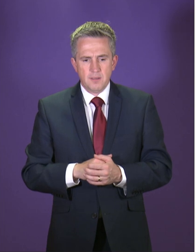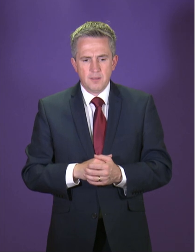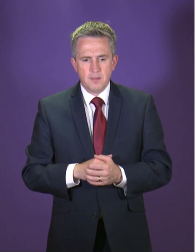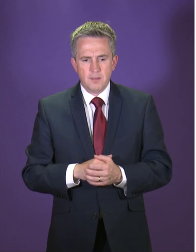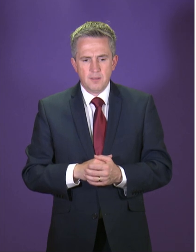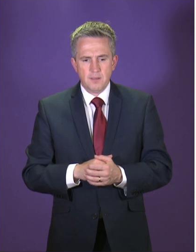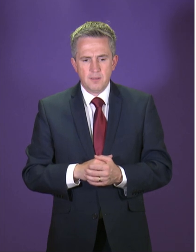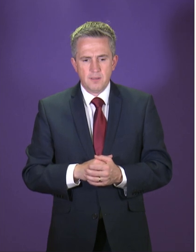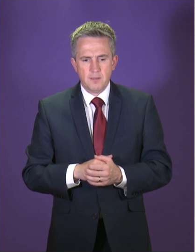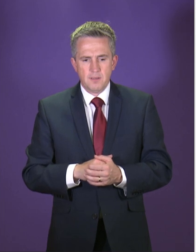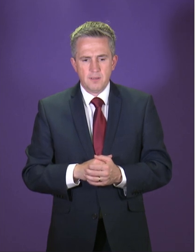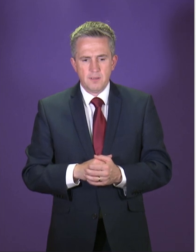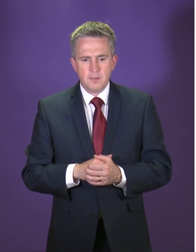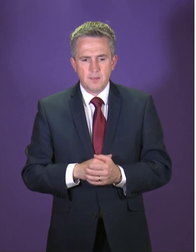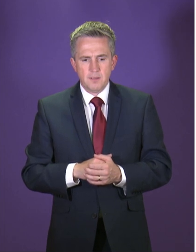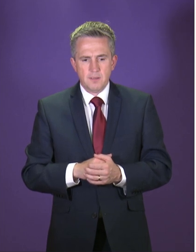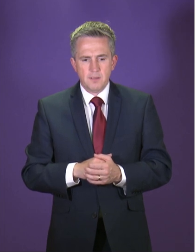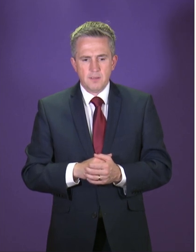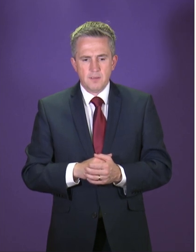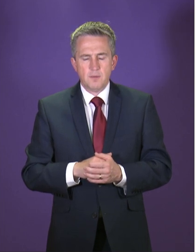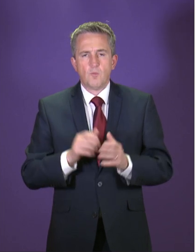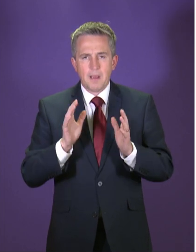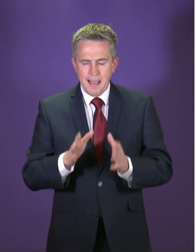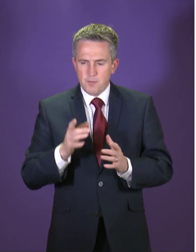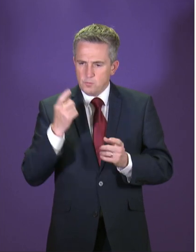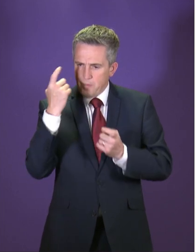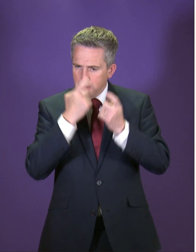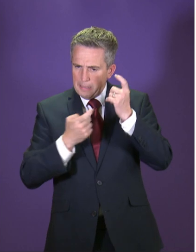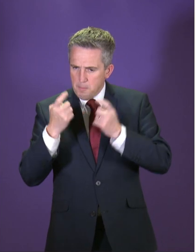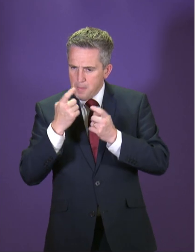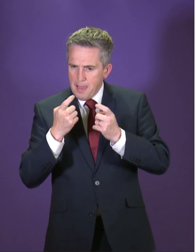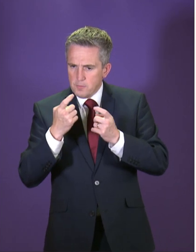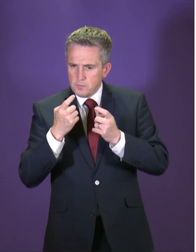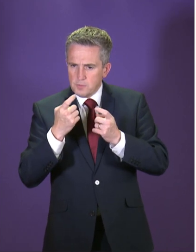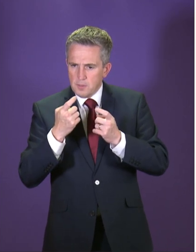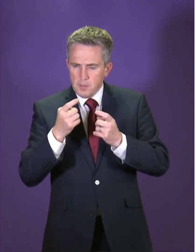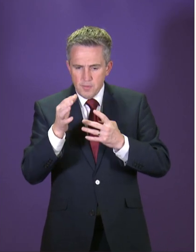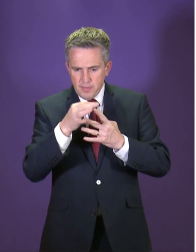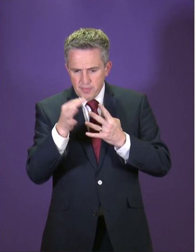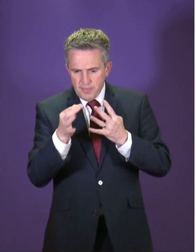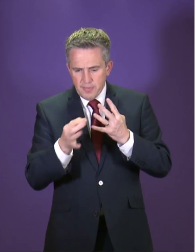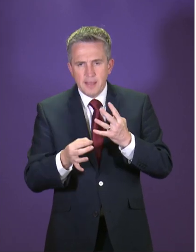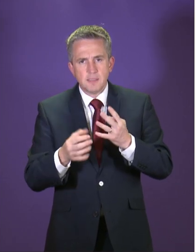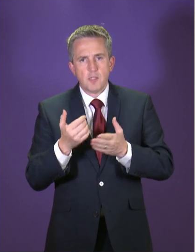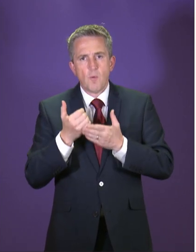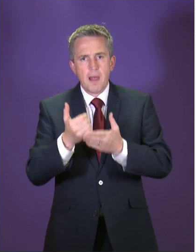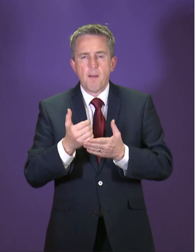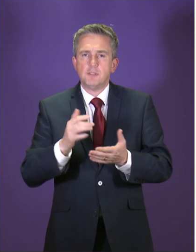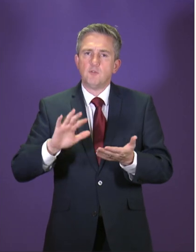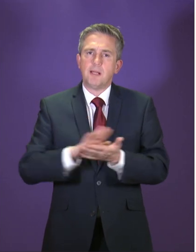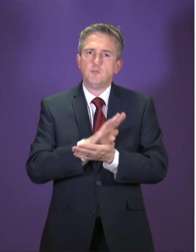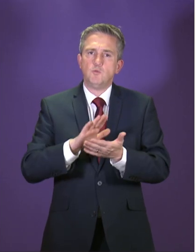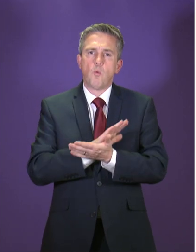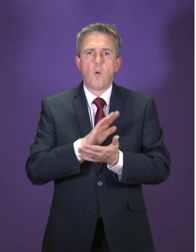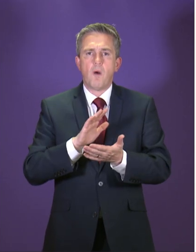complementary factors that will help us to enjoy the global village is